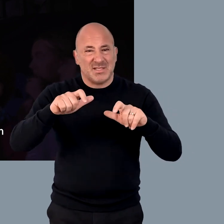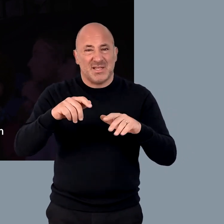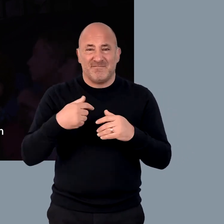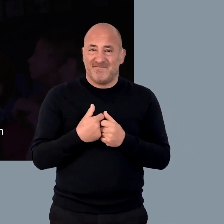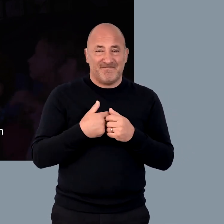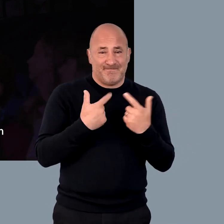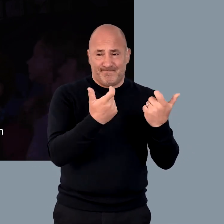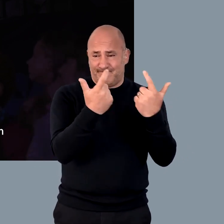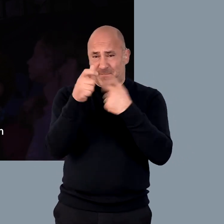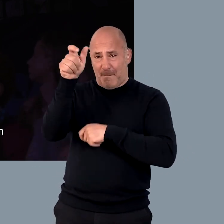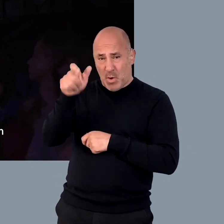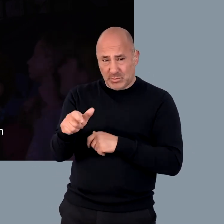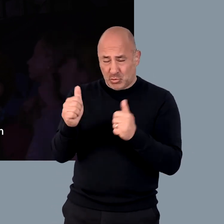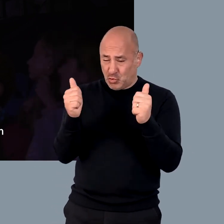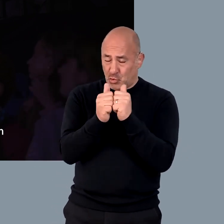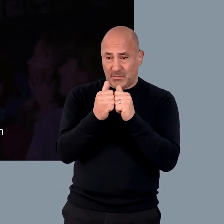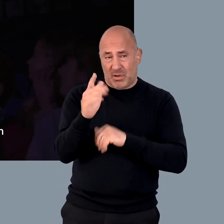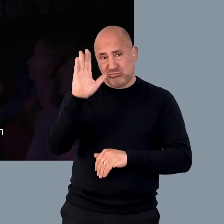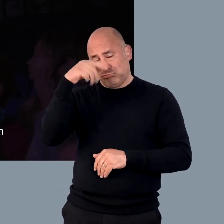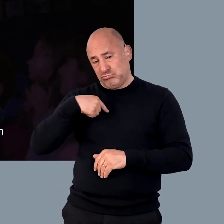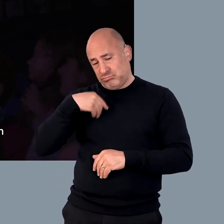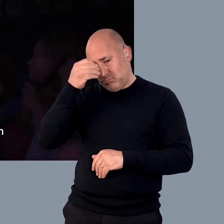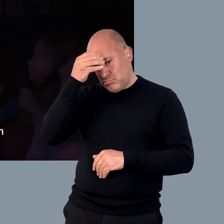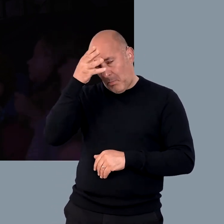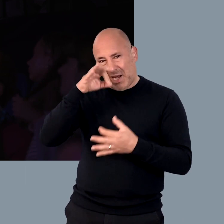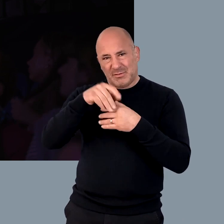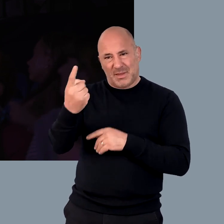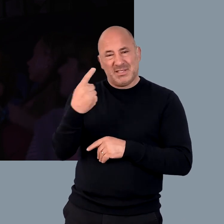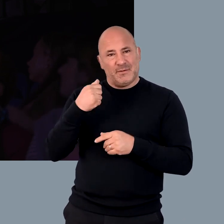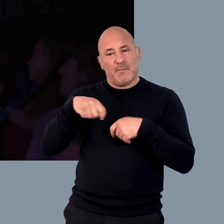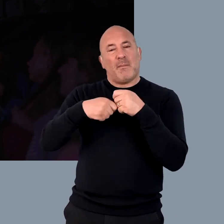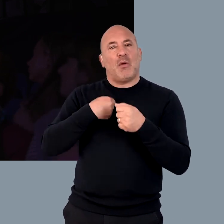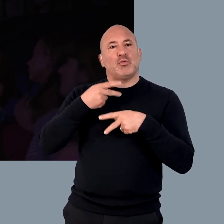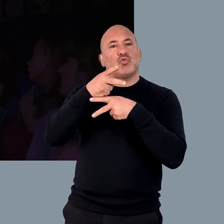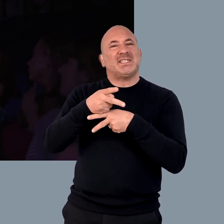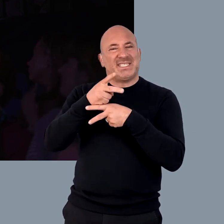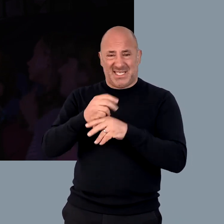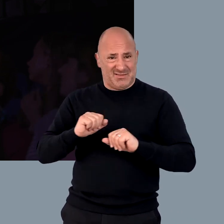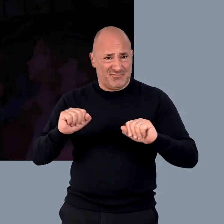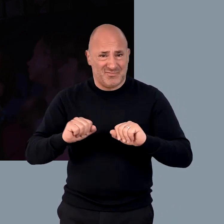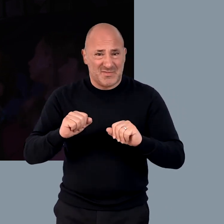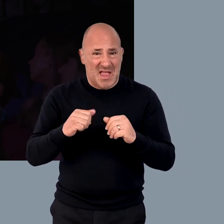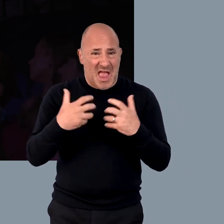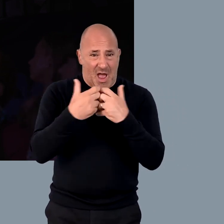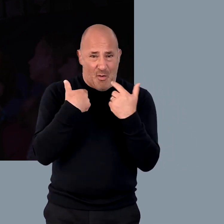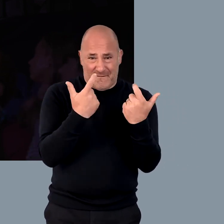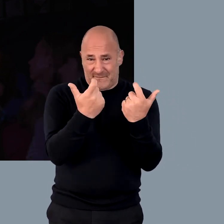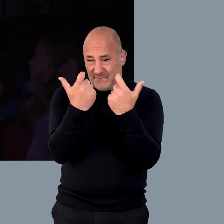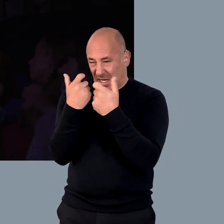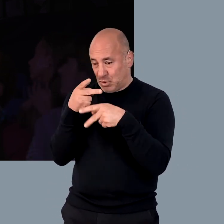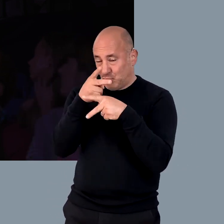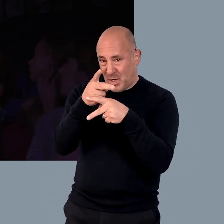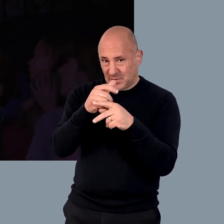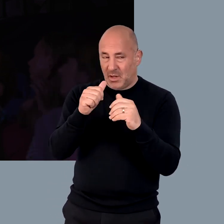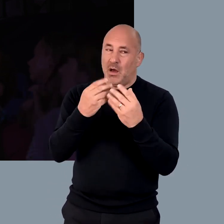board around environmentalism and environmental sustainability. And we just haven't found anyone really that's kind of coming